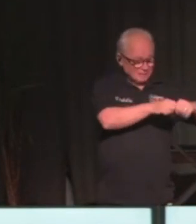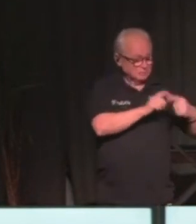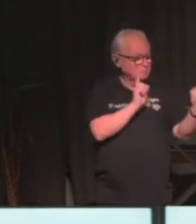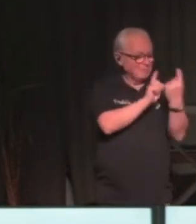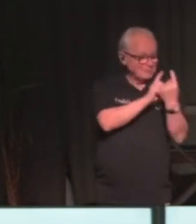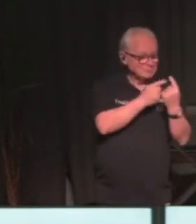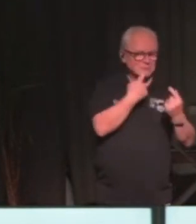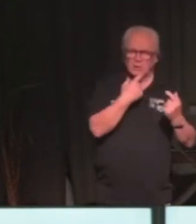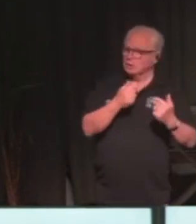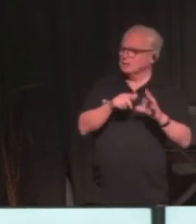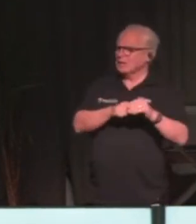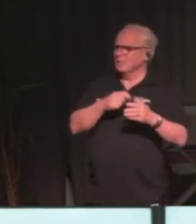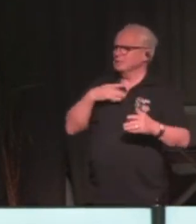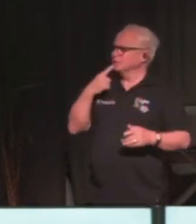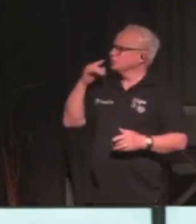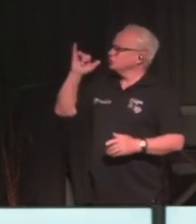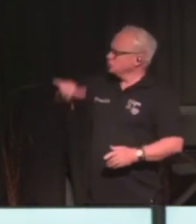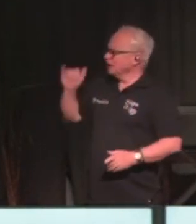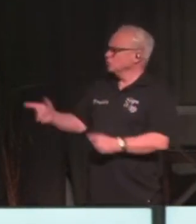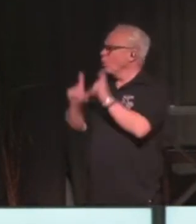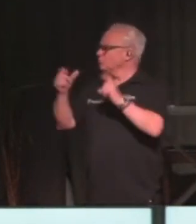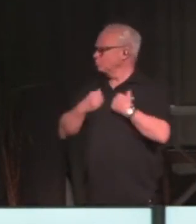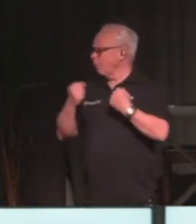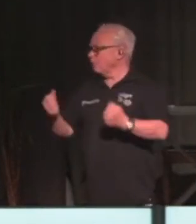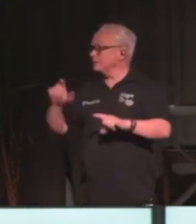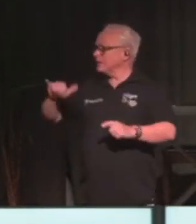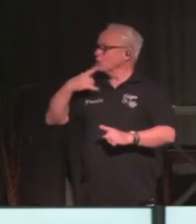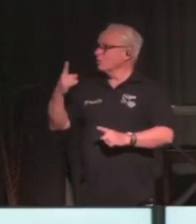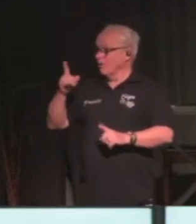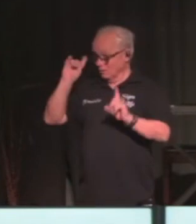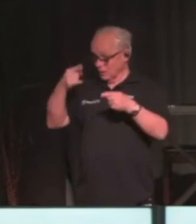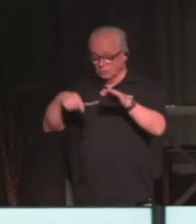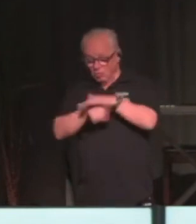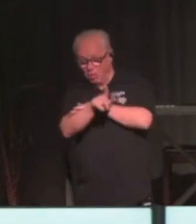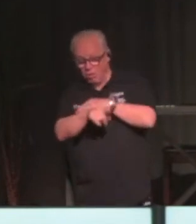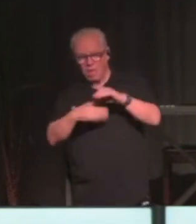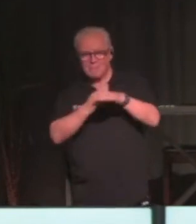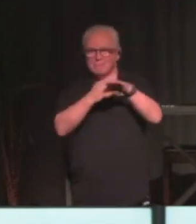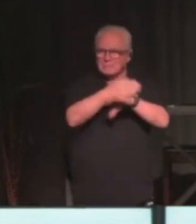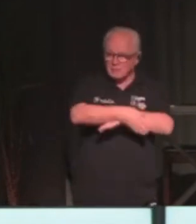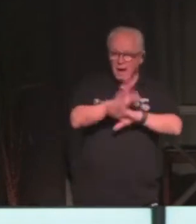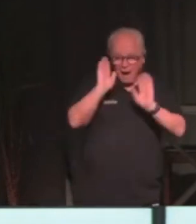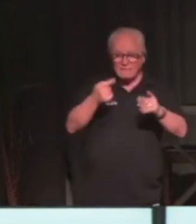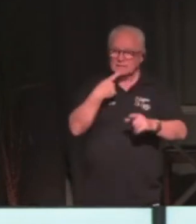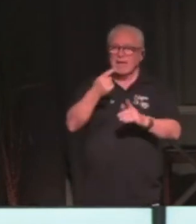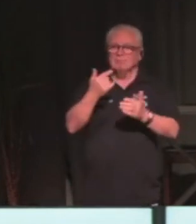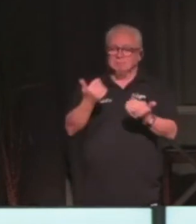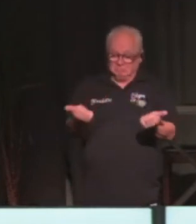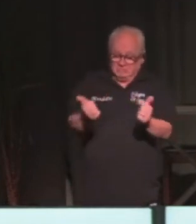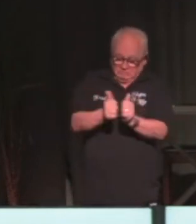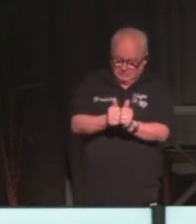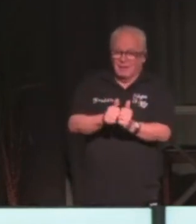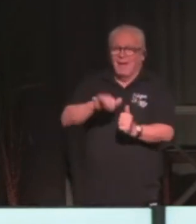Okay? You can't go on a mission unless you say yes. There has to be a saying yes